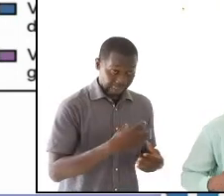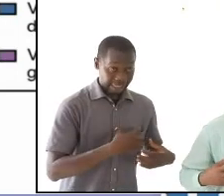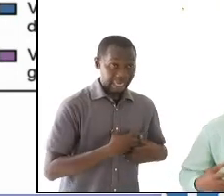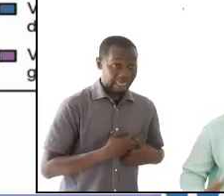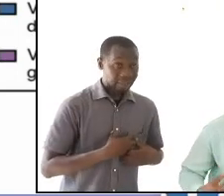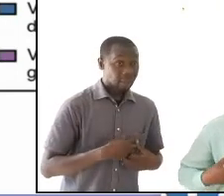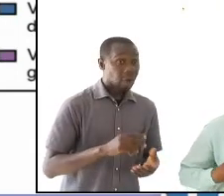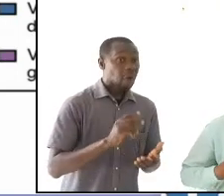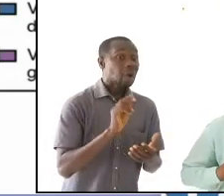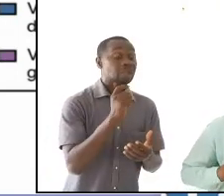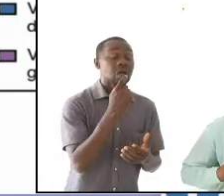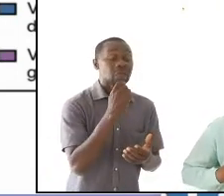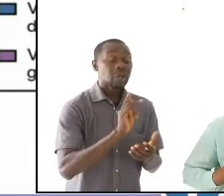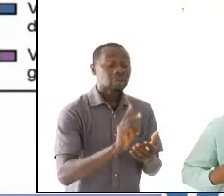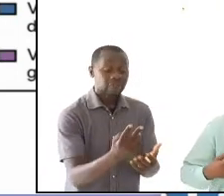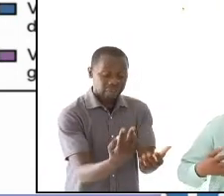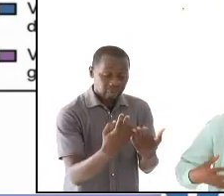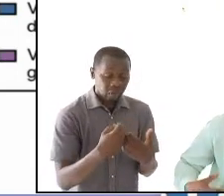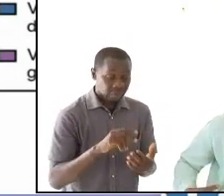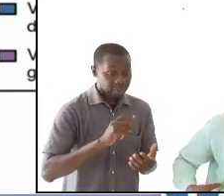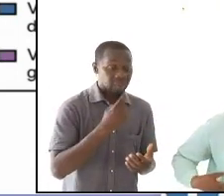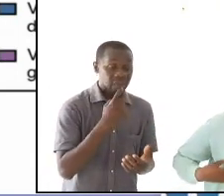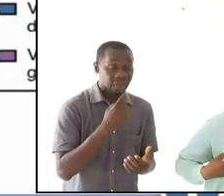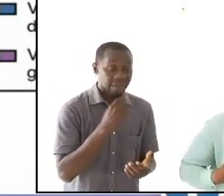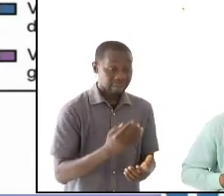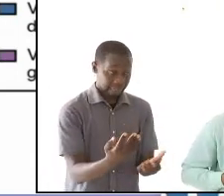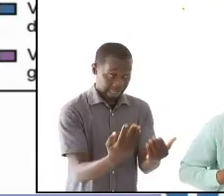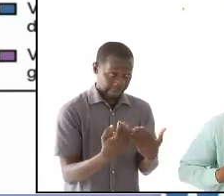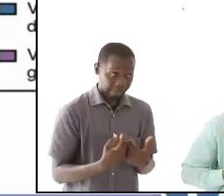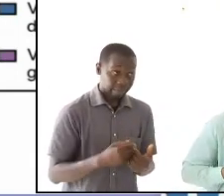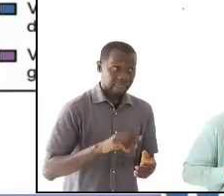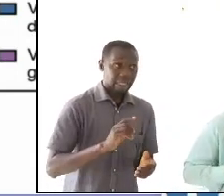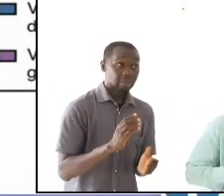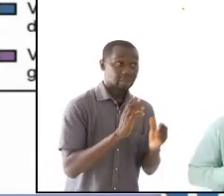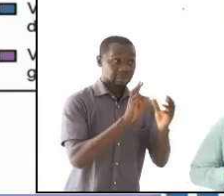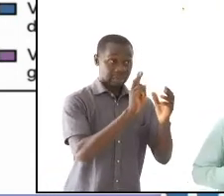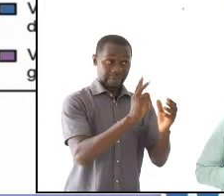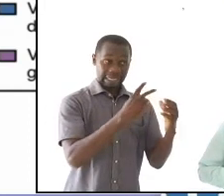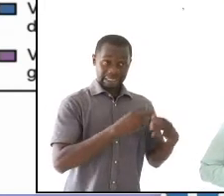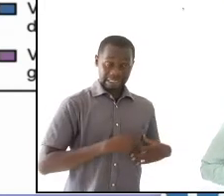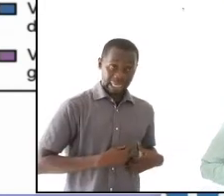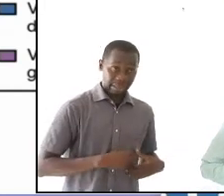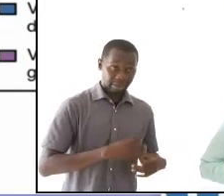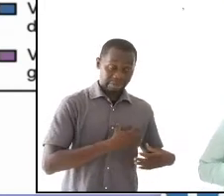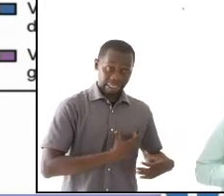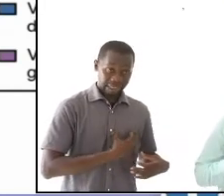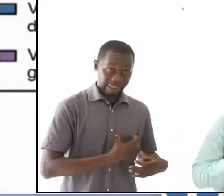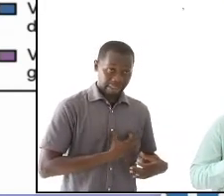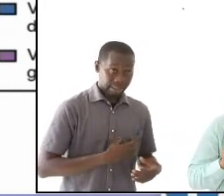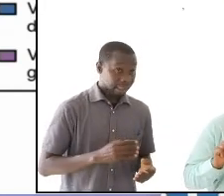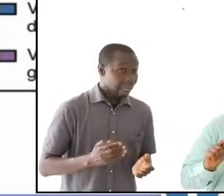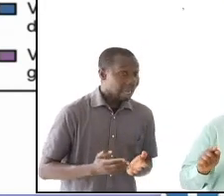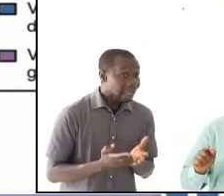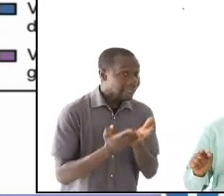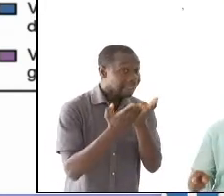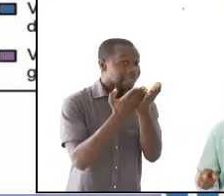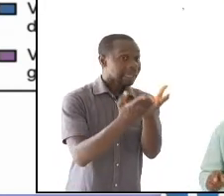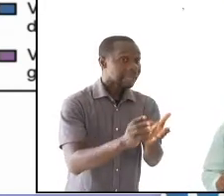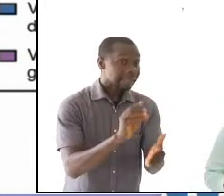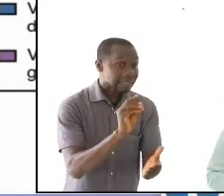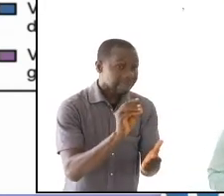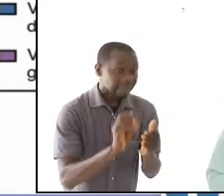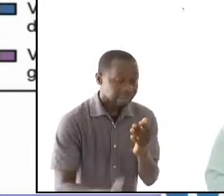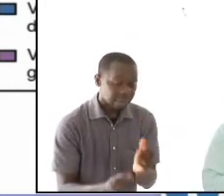or the blood vessels coming to the heart, they are coming to the right side of the heart and they carry deoxygenated